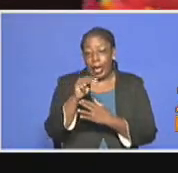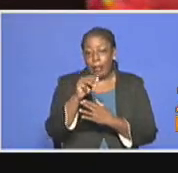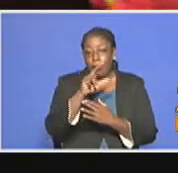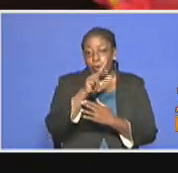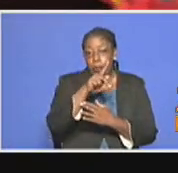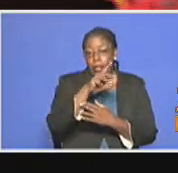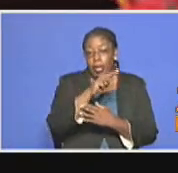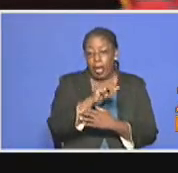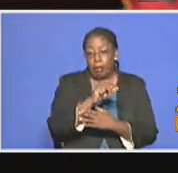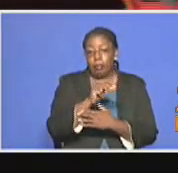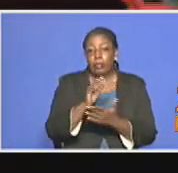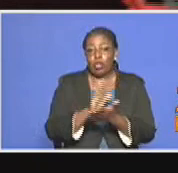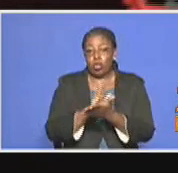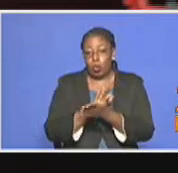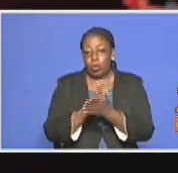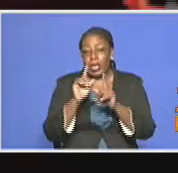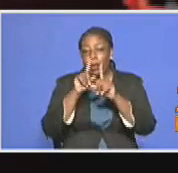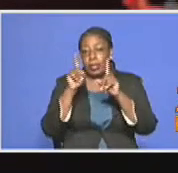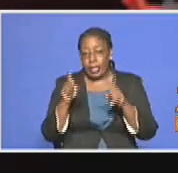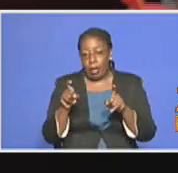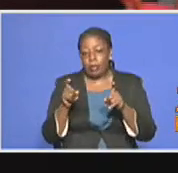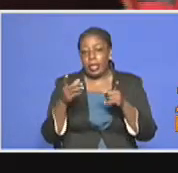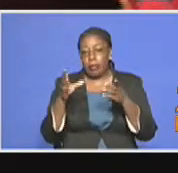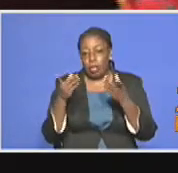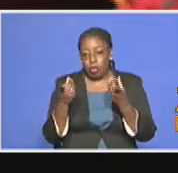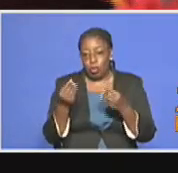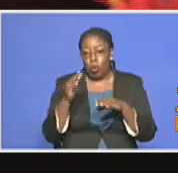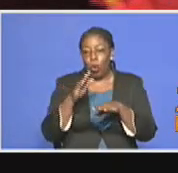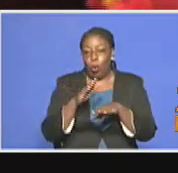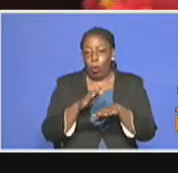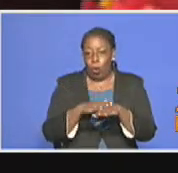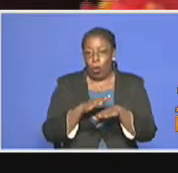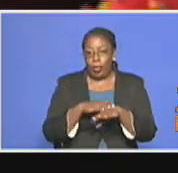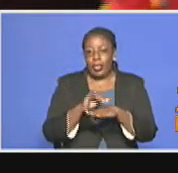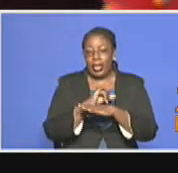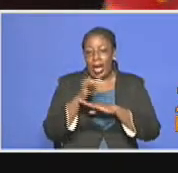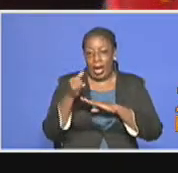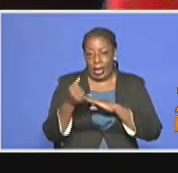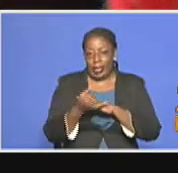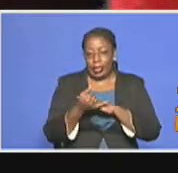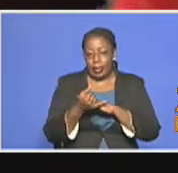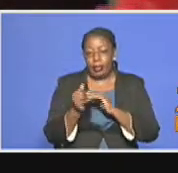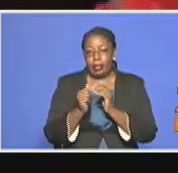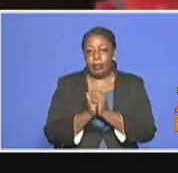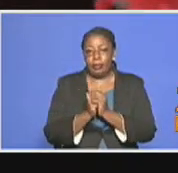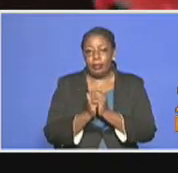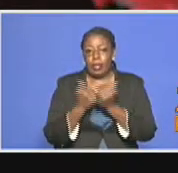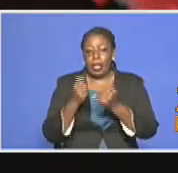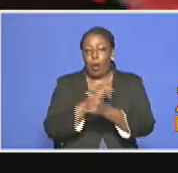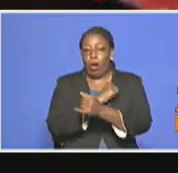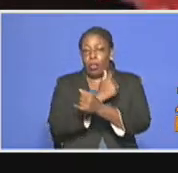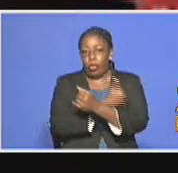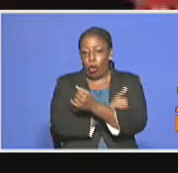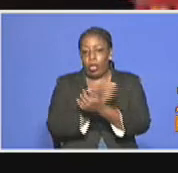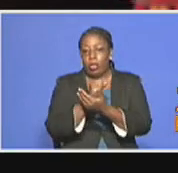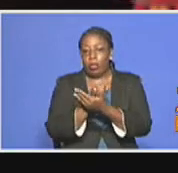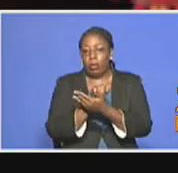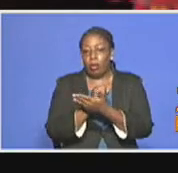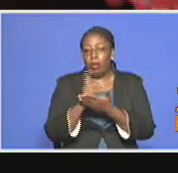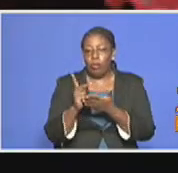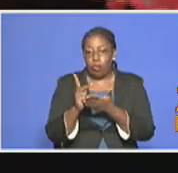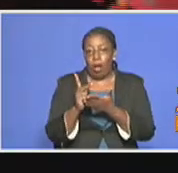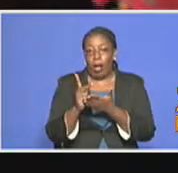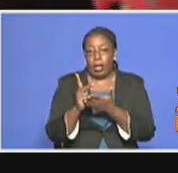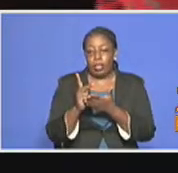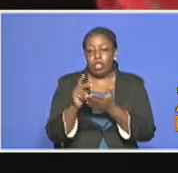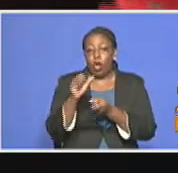school examinations are now permitted on those islands during the lockdown period. And today, the competent authority authorized laundromats in